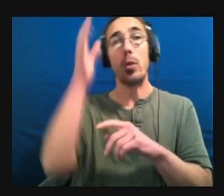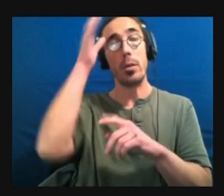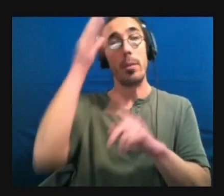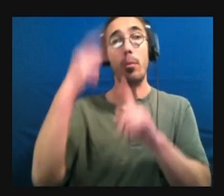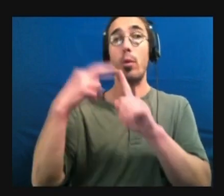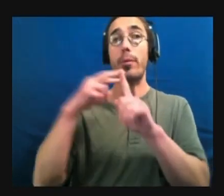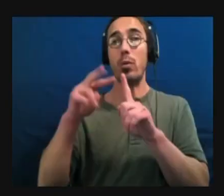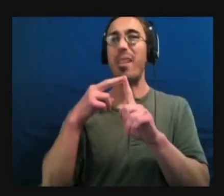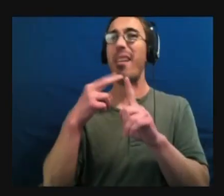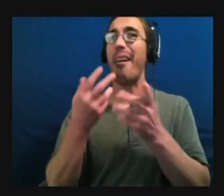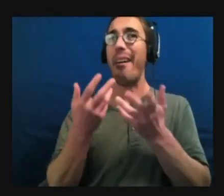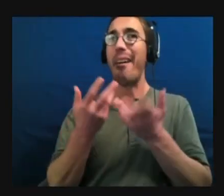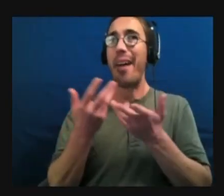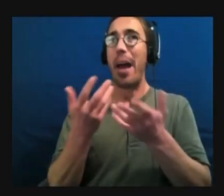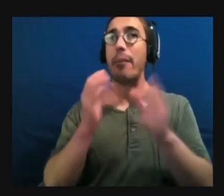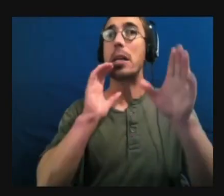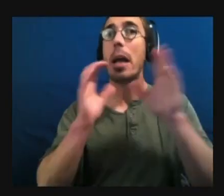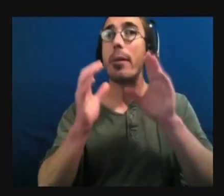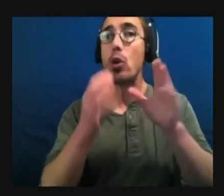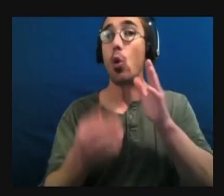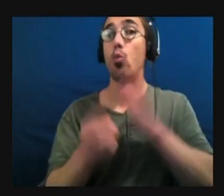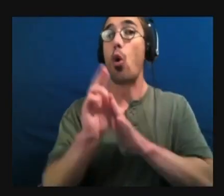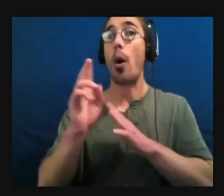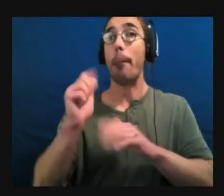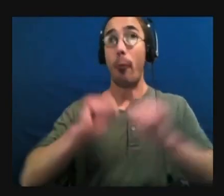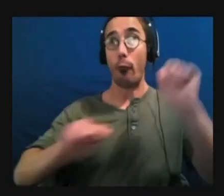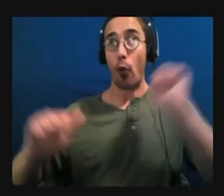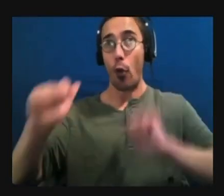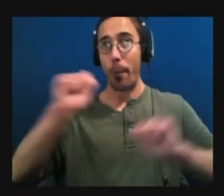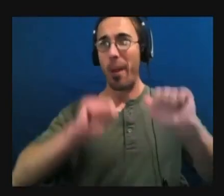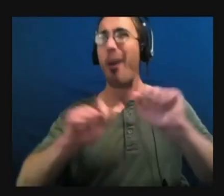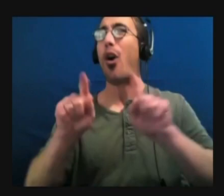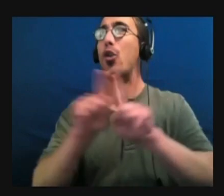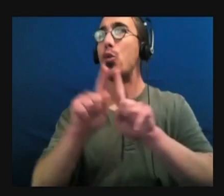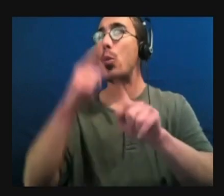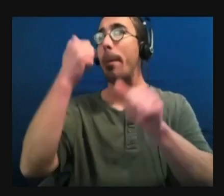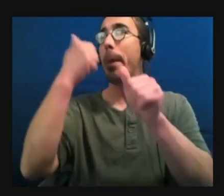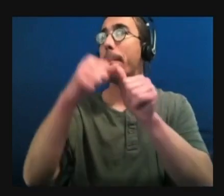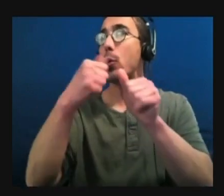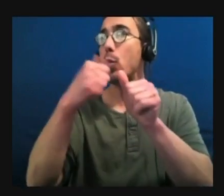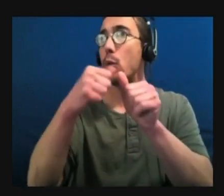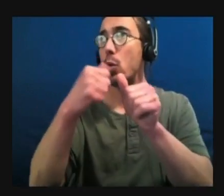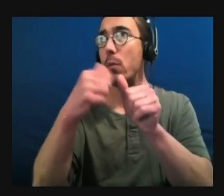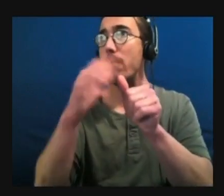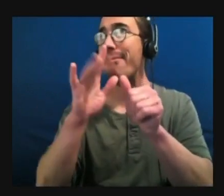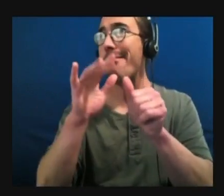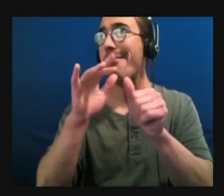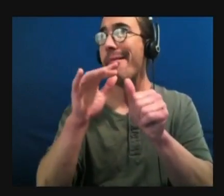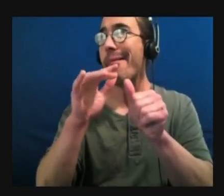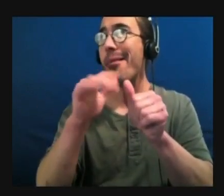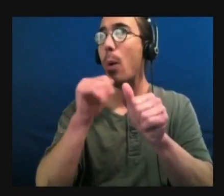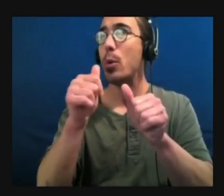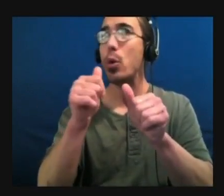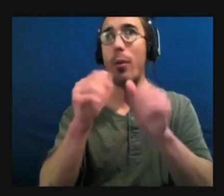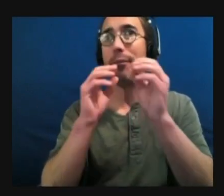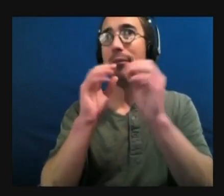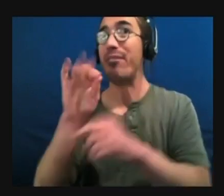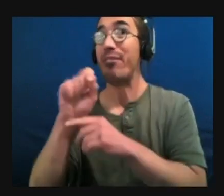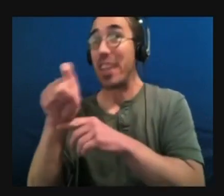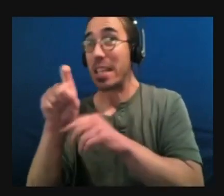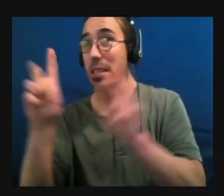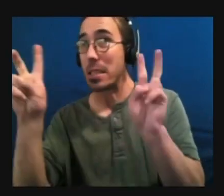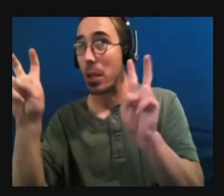conversations, role playing, but also being mindful that we don't fix or take